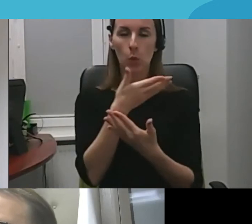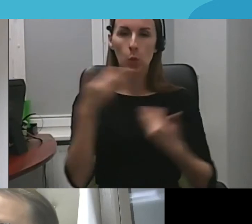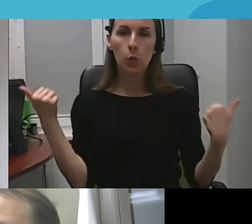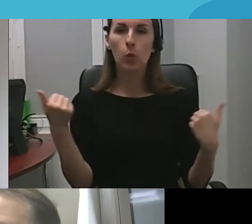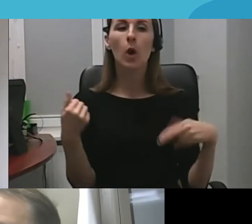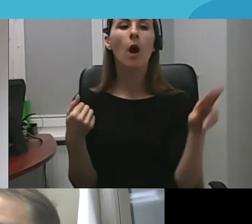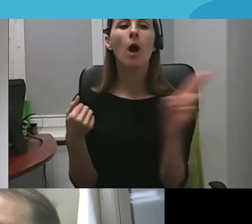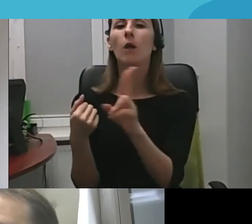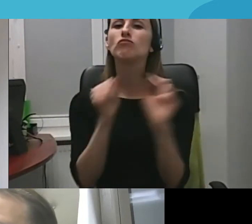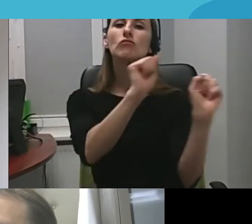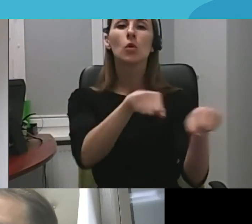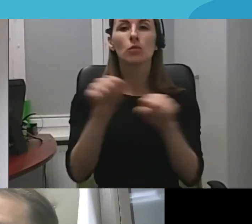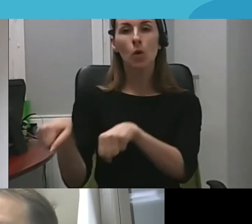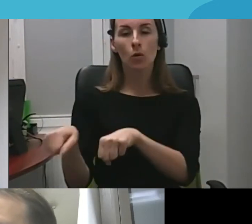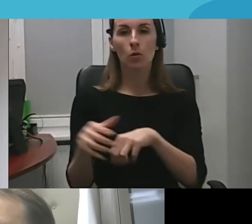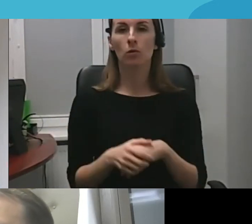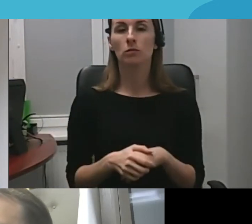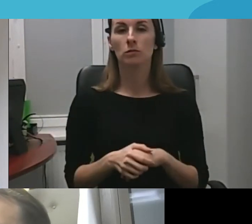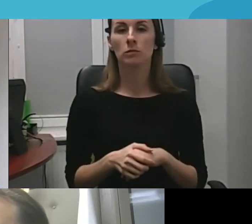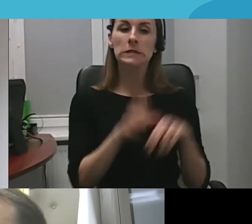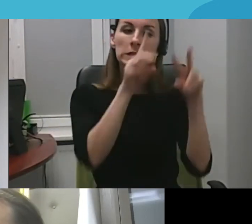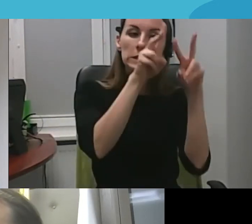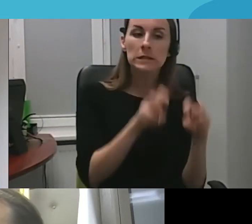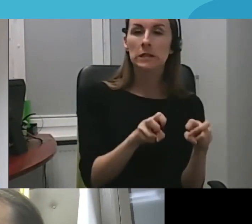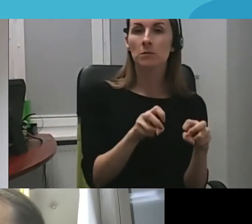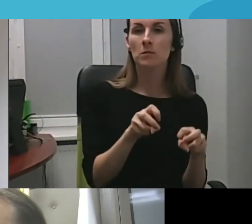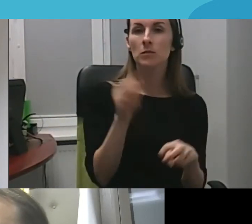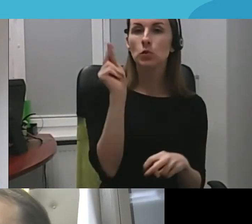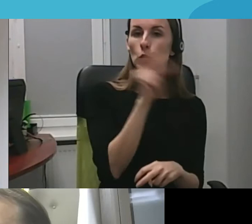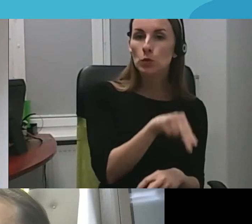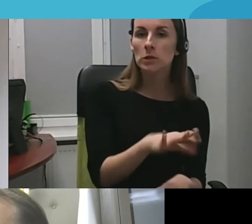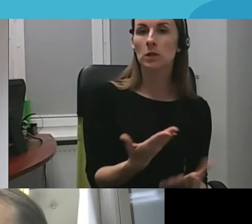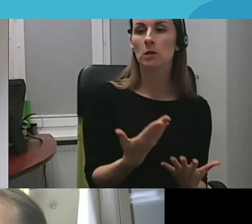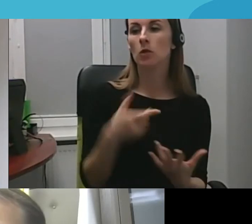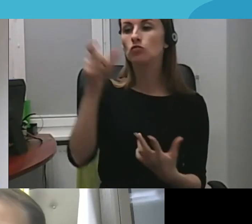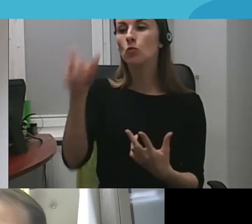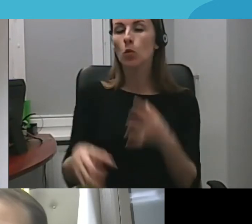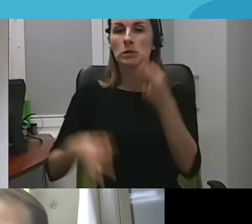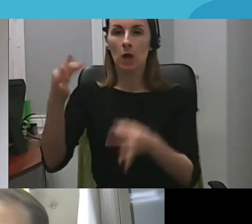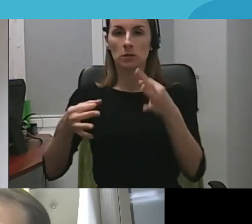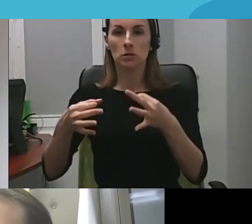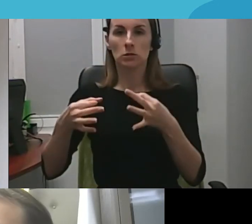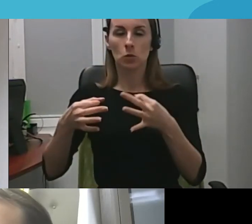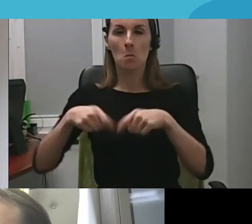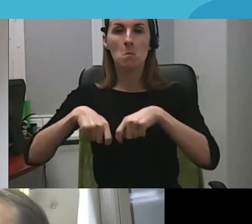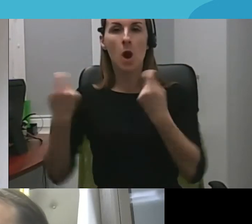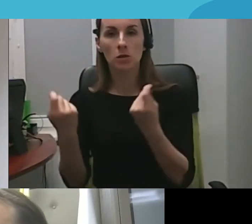to investigate the crimes or human rights violation, but which is not capable even to